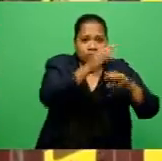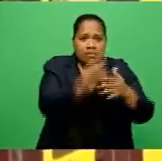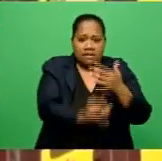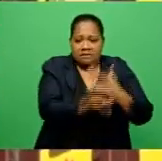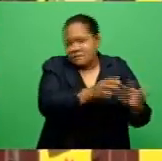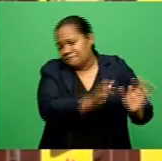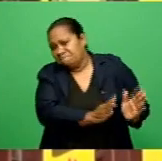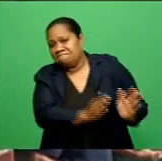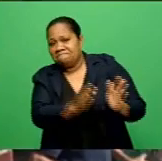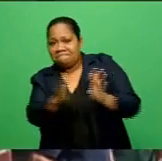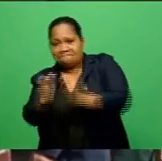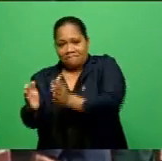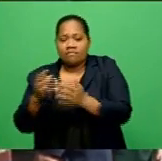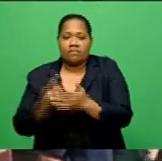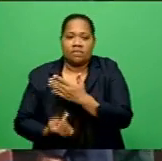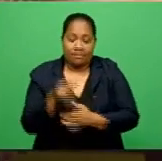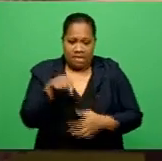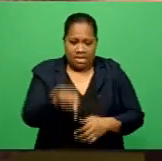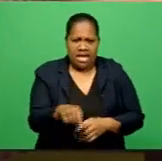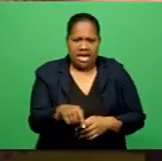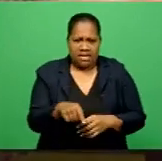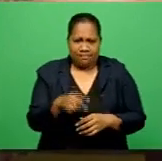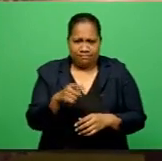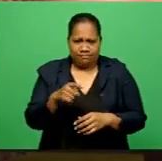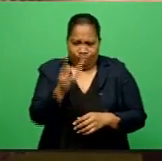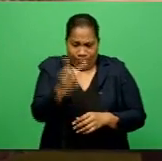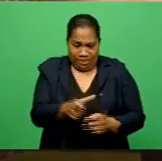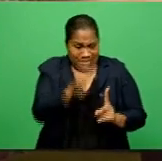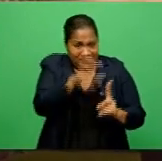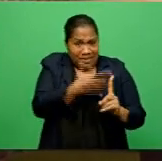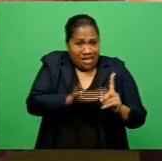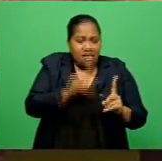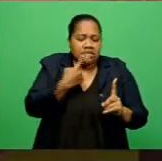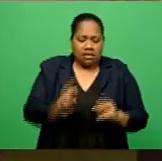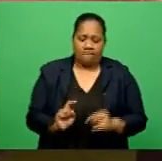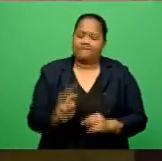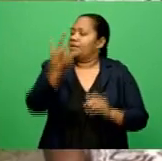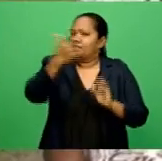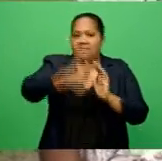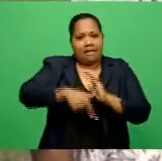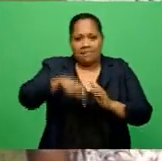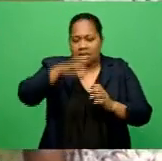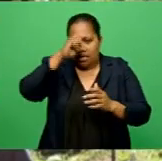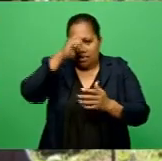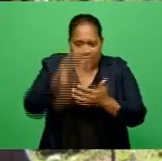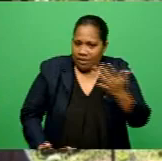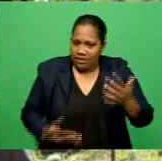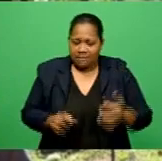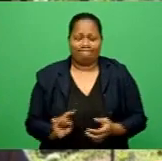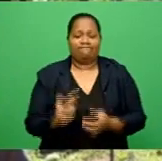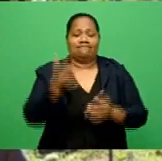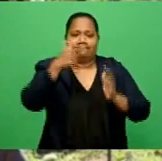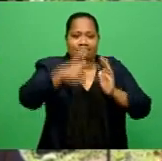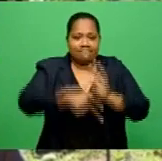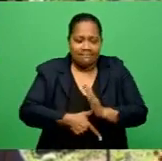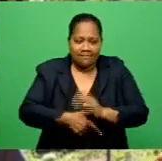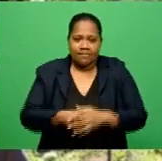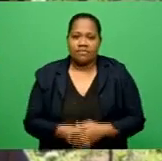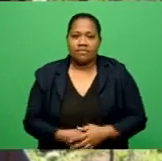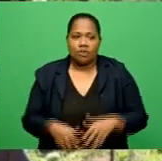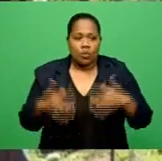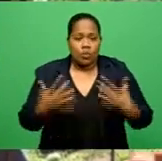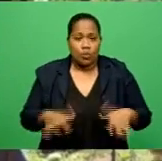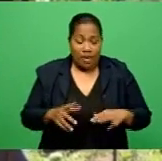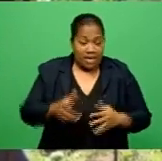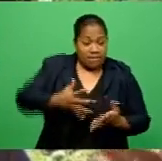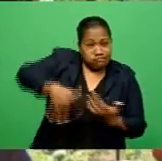Deo Chand says this is the first time for him to experience a cyclone of this magnitude. The cyclone lingered